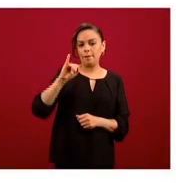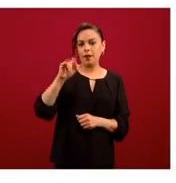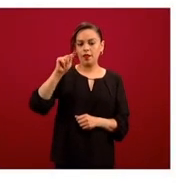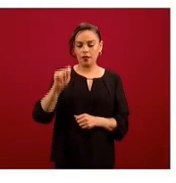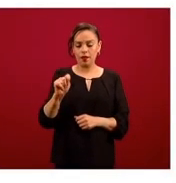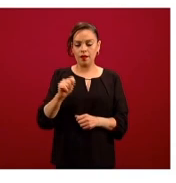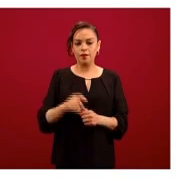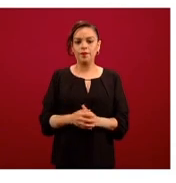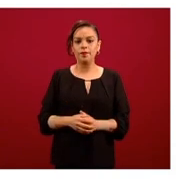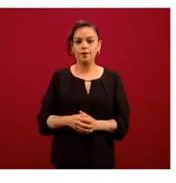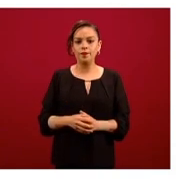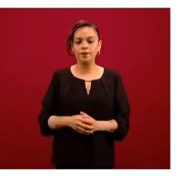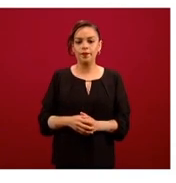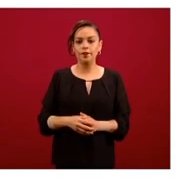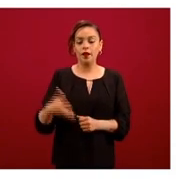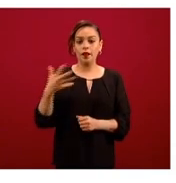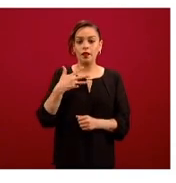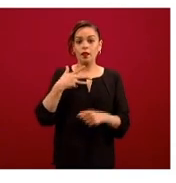by MIT